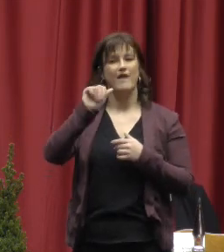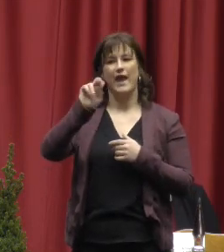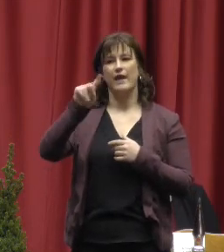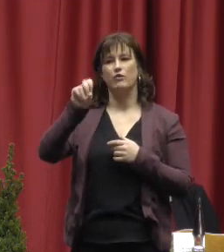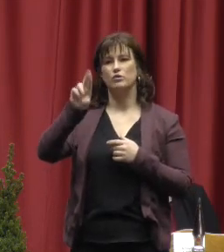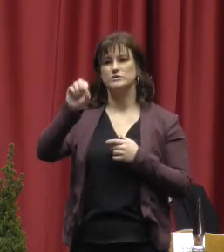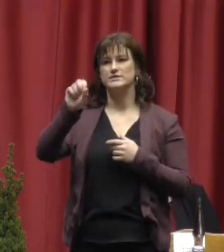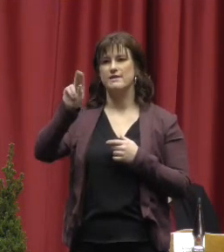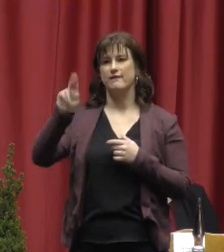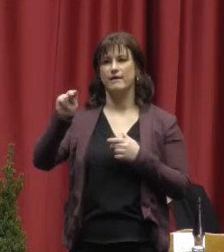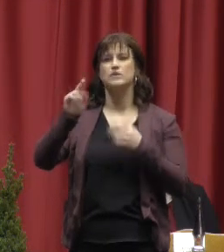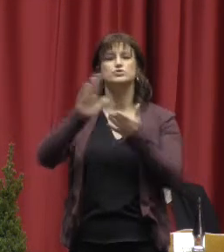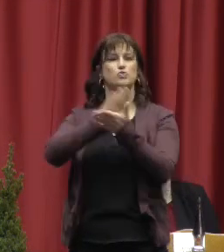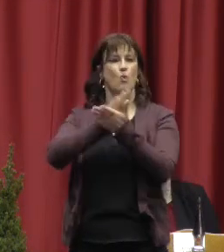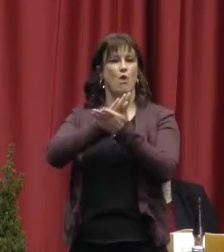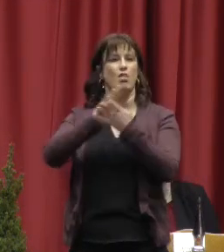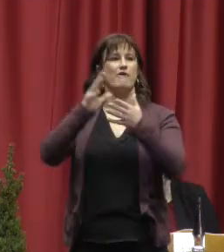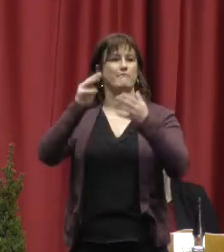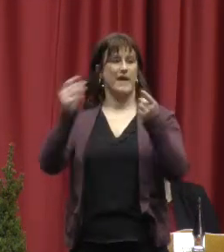Management.